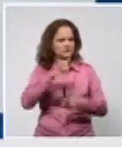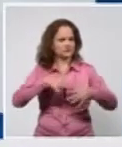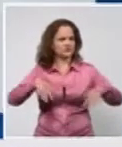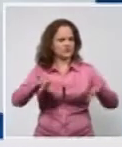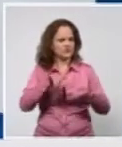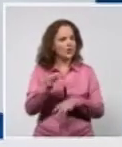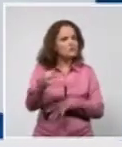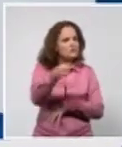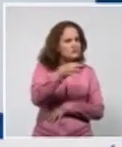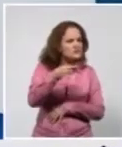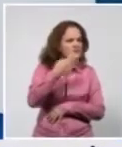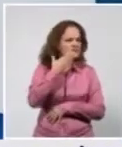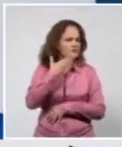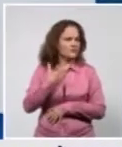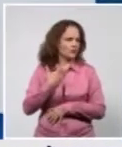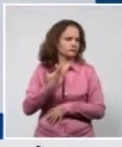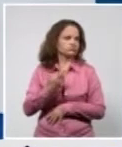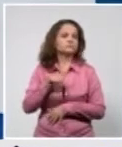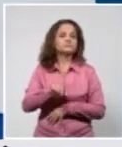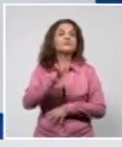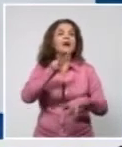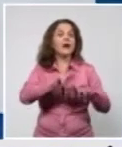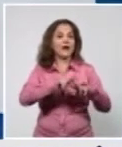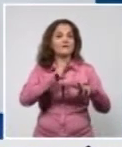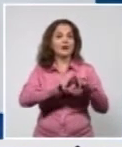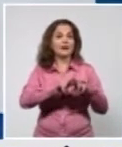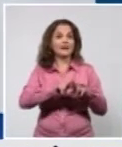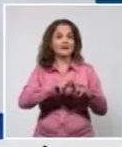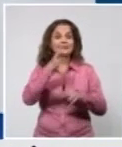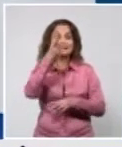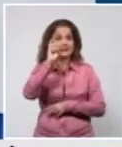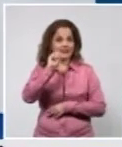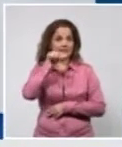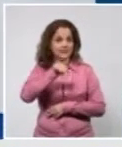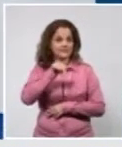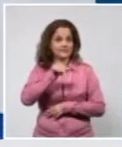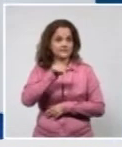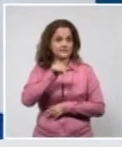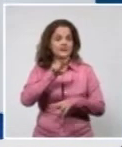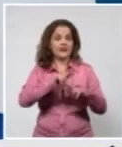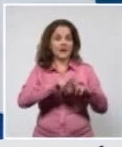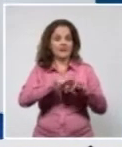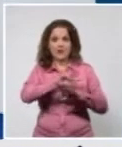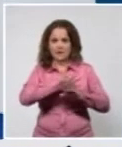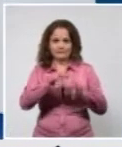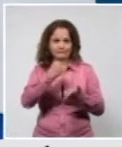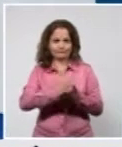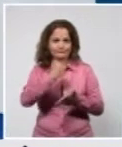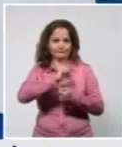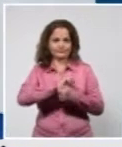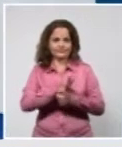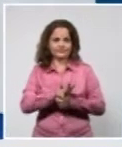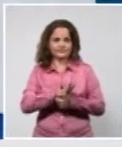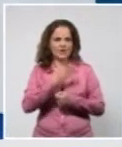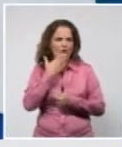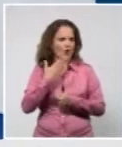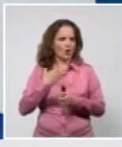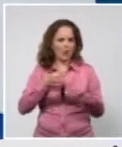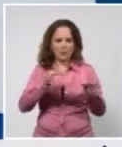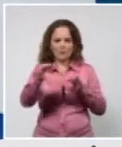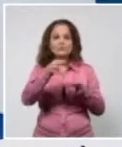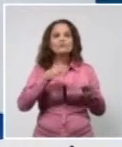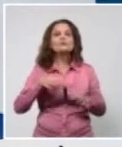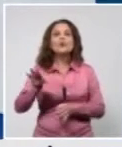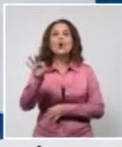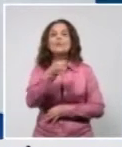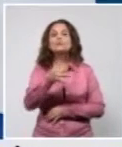cases belong 9 to 10 de Octubre, 4 to Boyeros, 4 to Arroyo Naranjo,